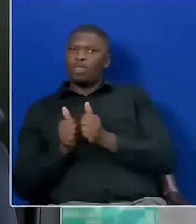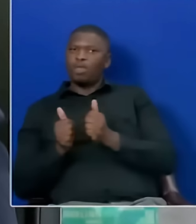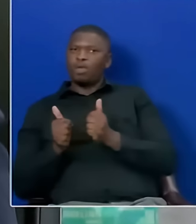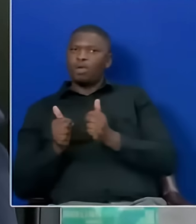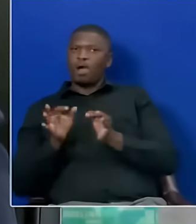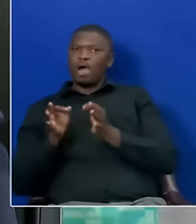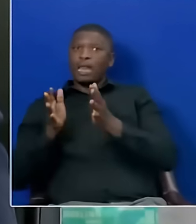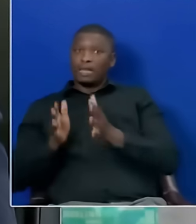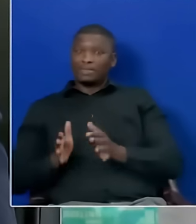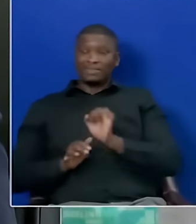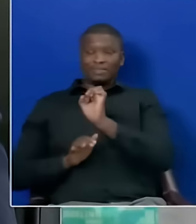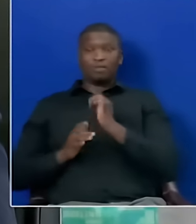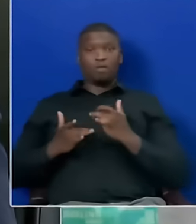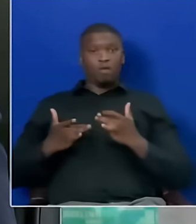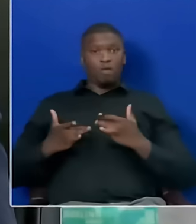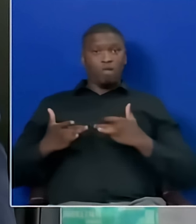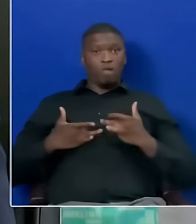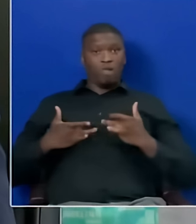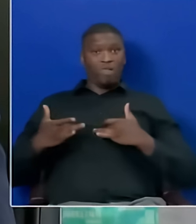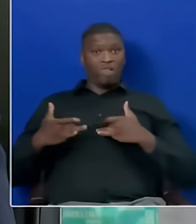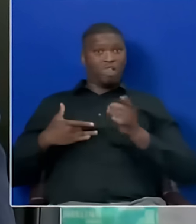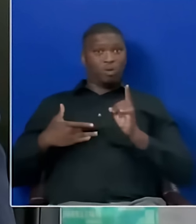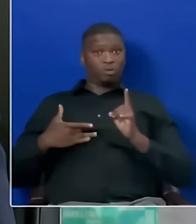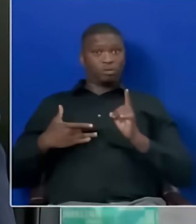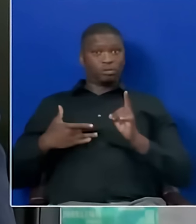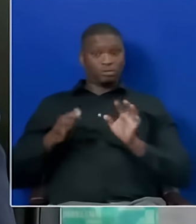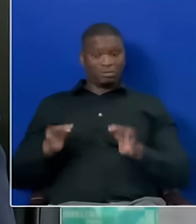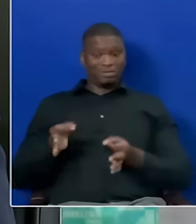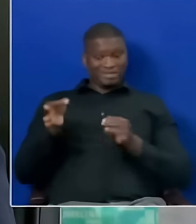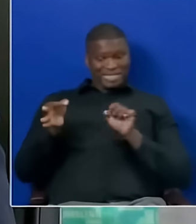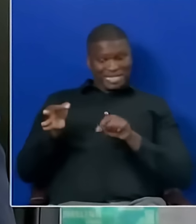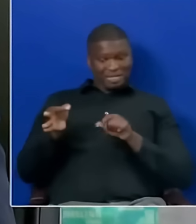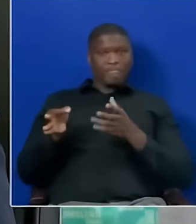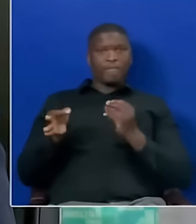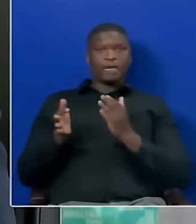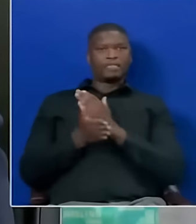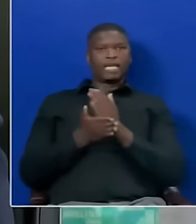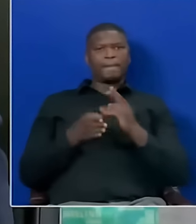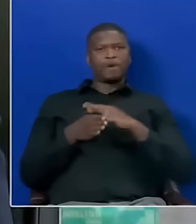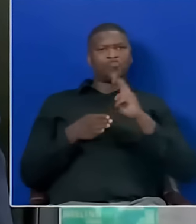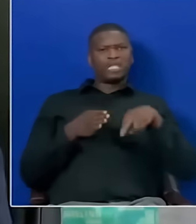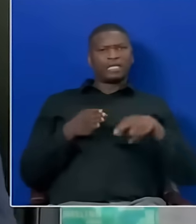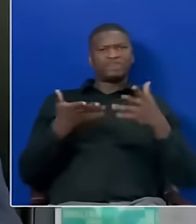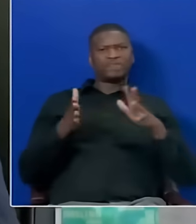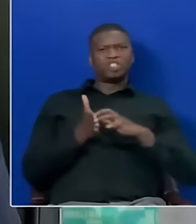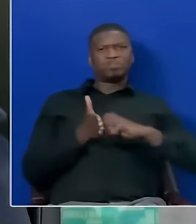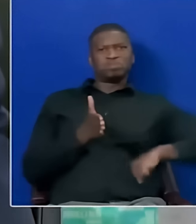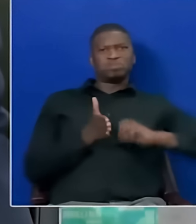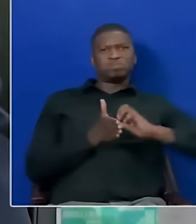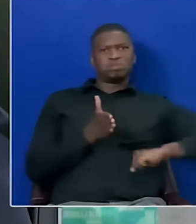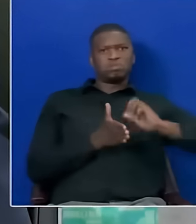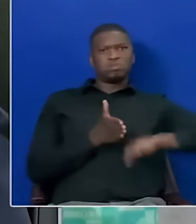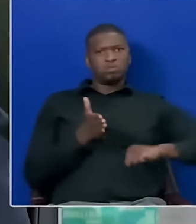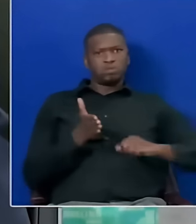were omissions of results in the statement. I then asked them to give me a